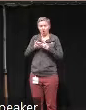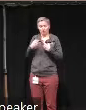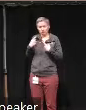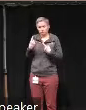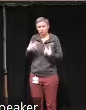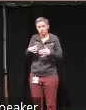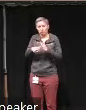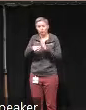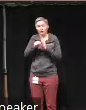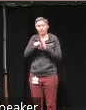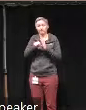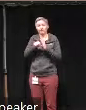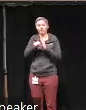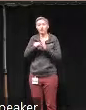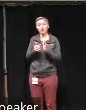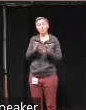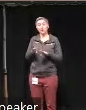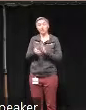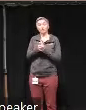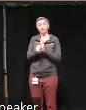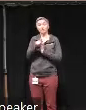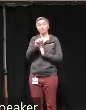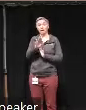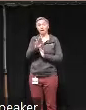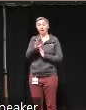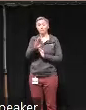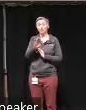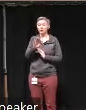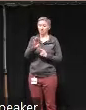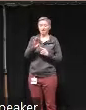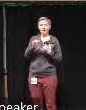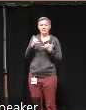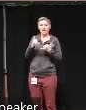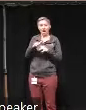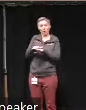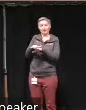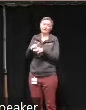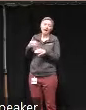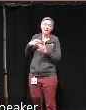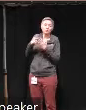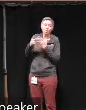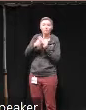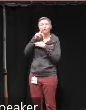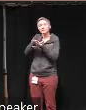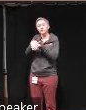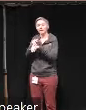impressive. Behavioral skills lab has led a simulated patients program that likely should